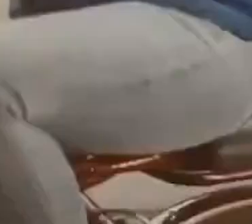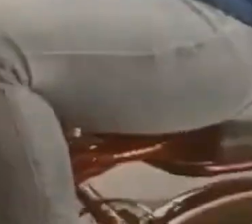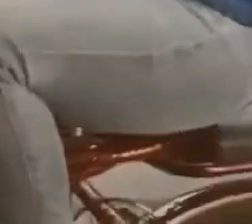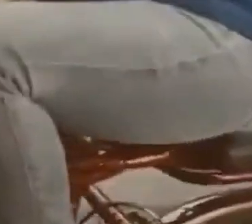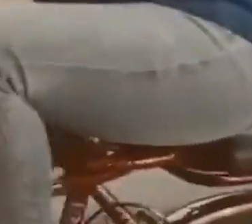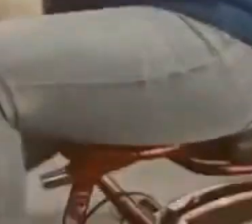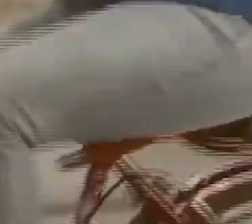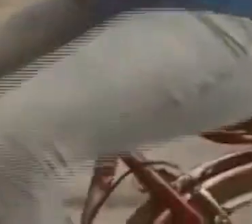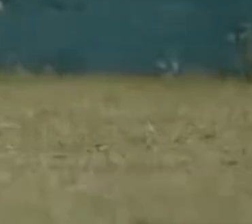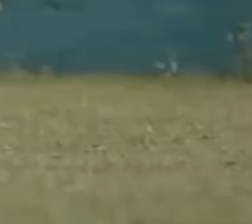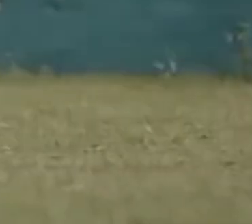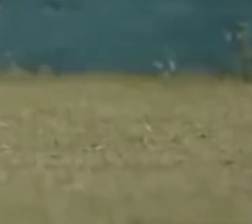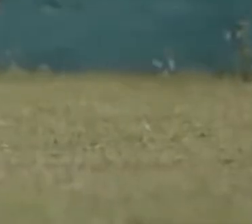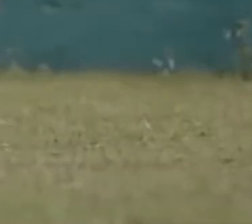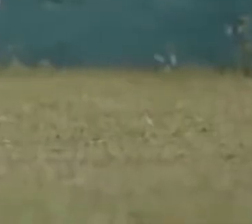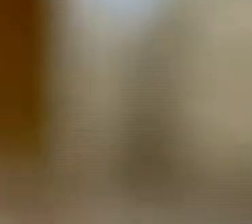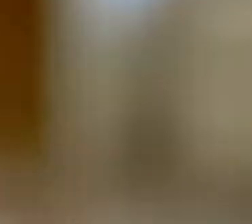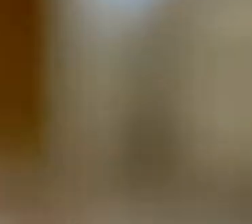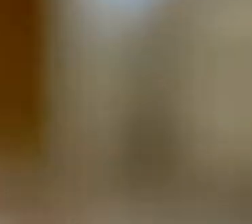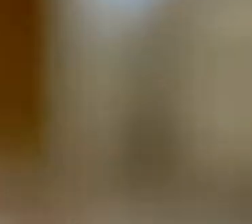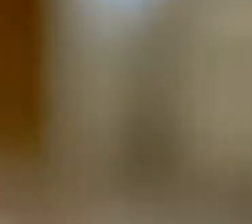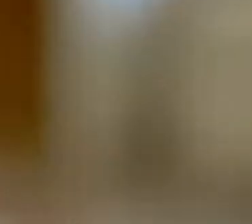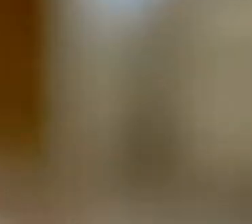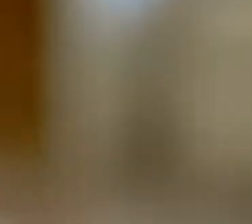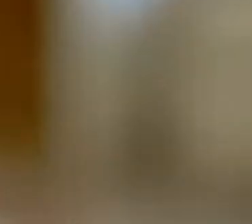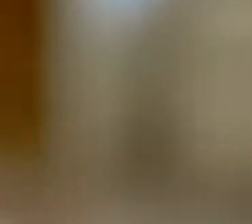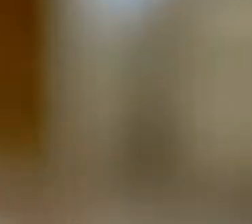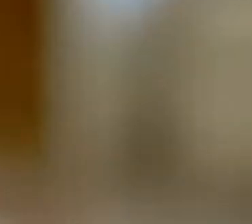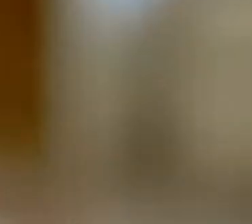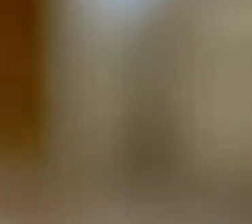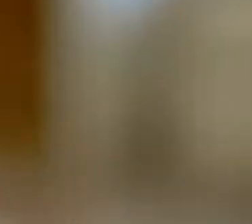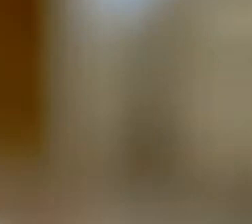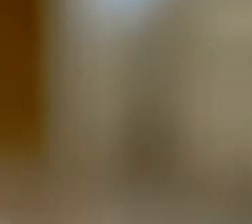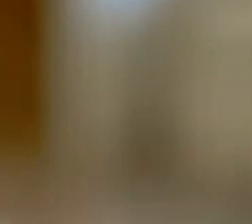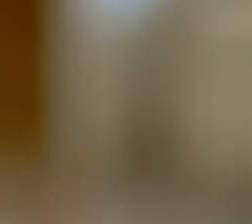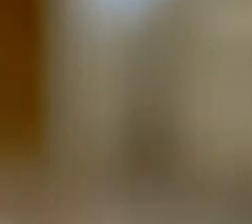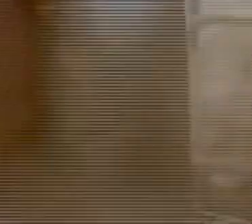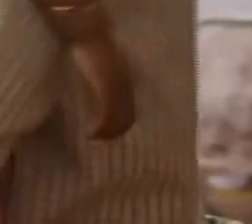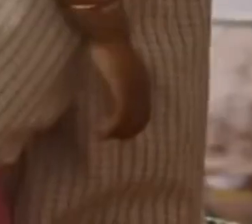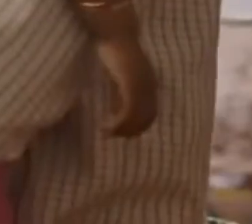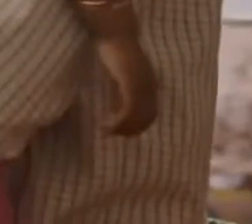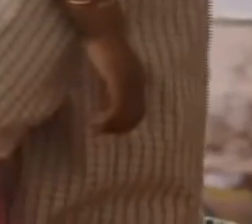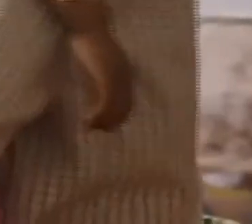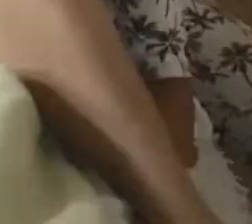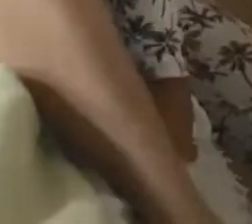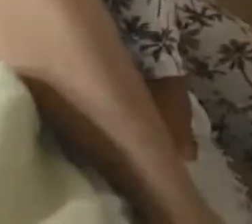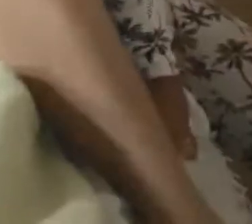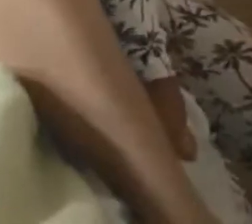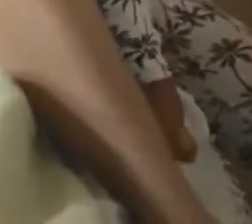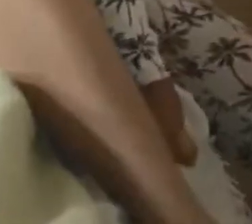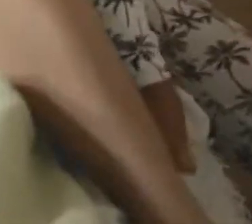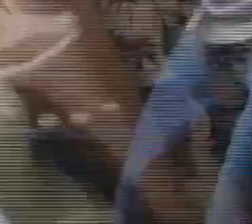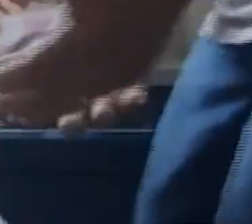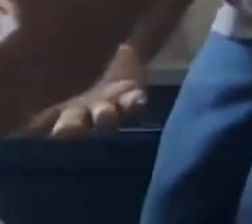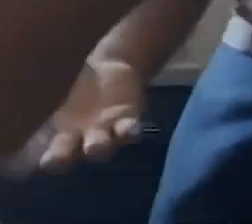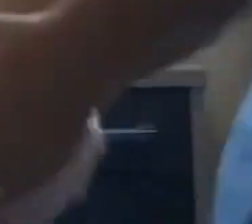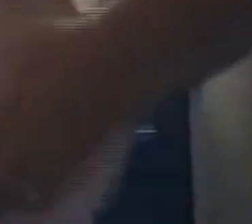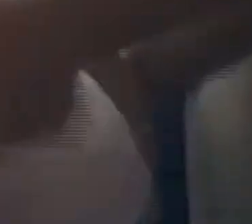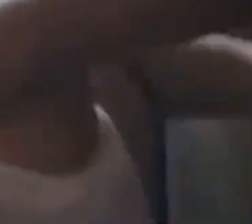That love is an important part of the economy, which typically is not fully recognized in this society.